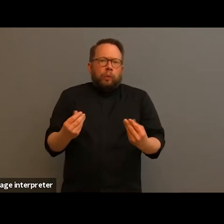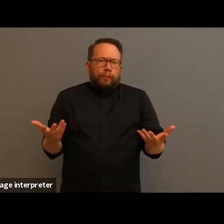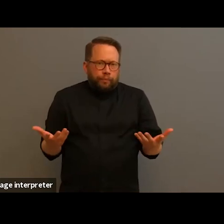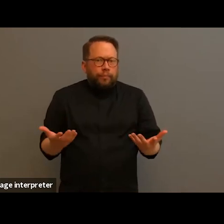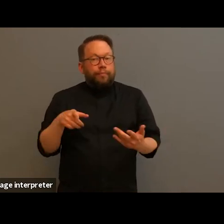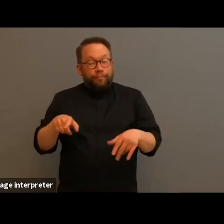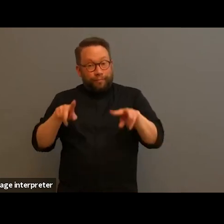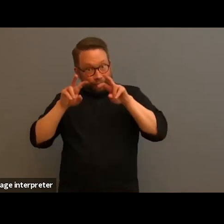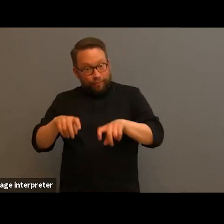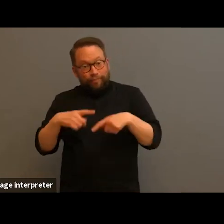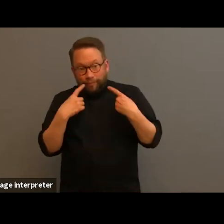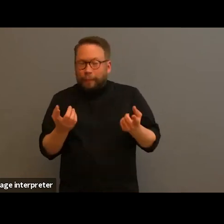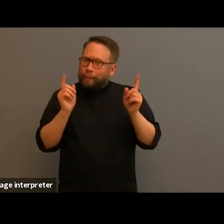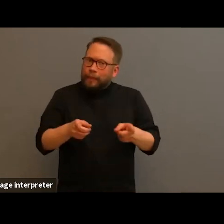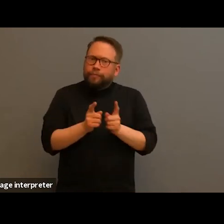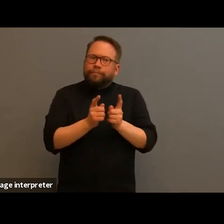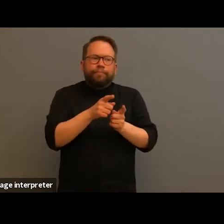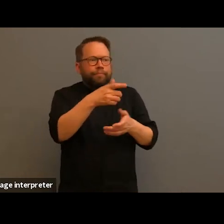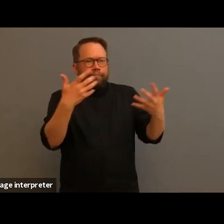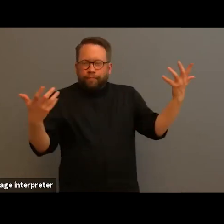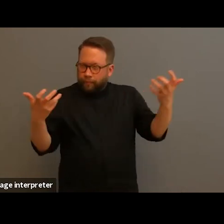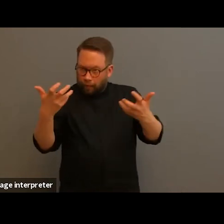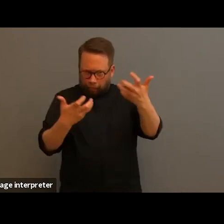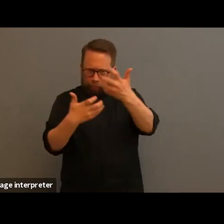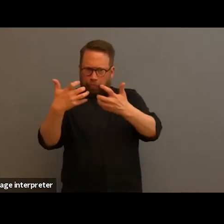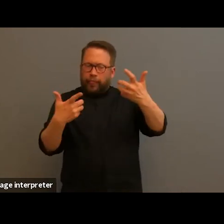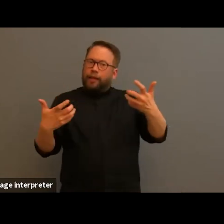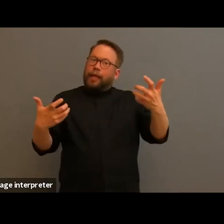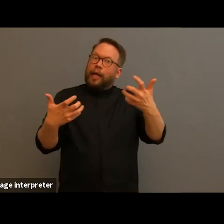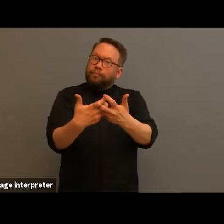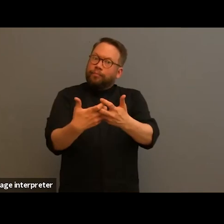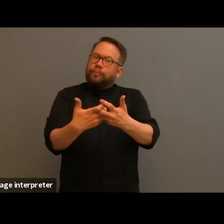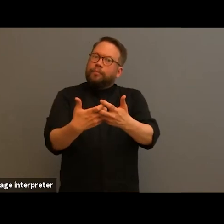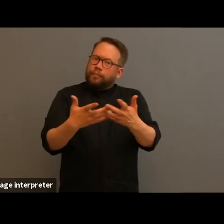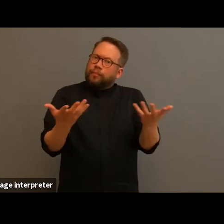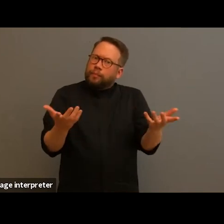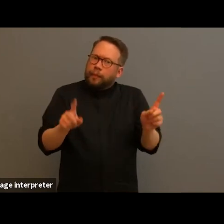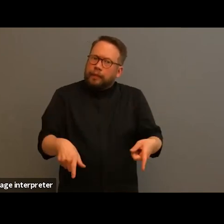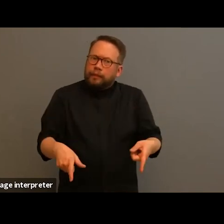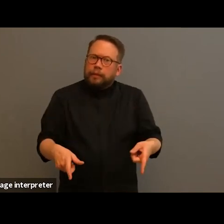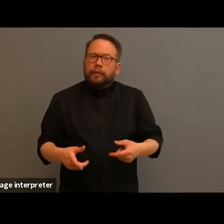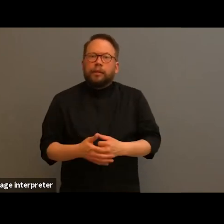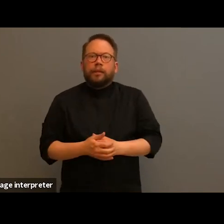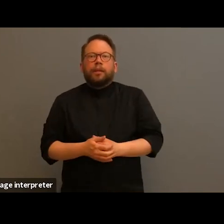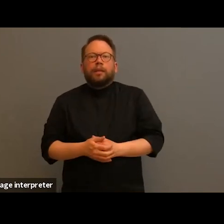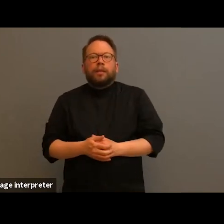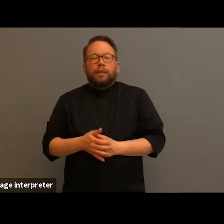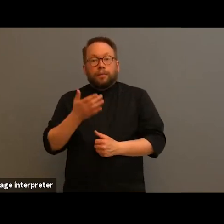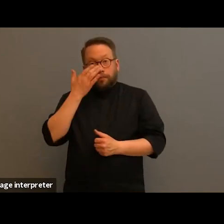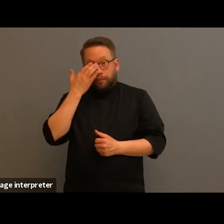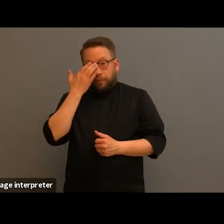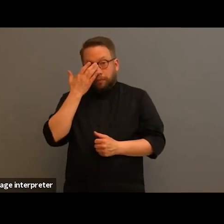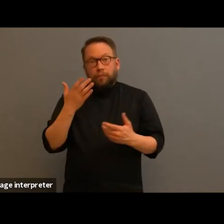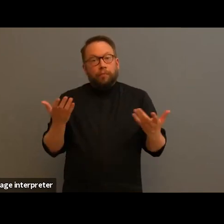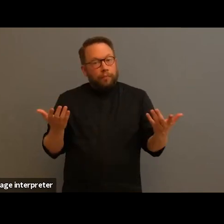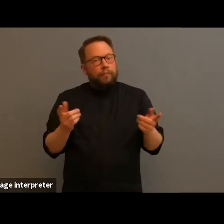new challenge. By adhering to above-mentioned standard on accessibility and